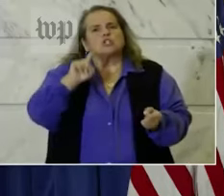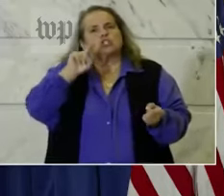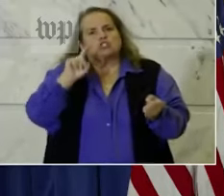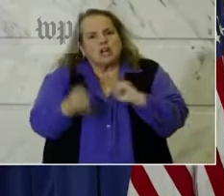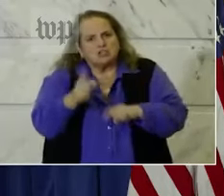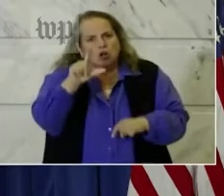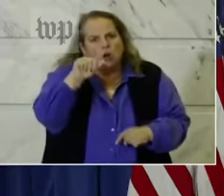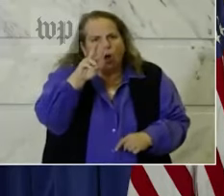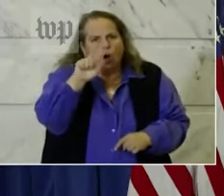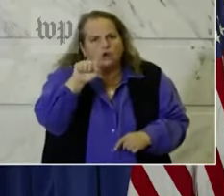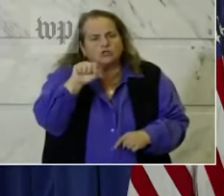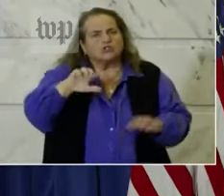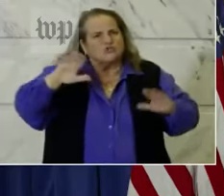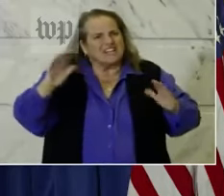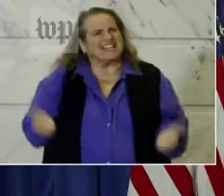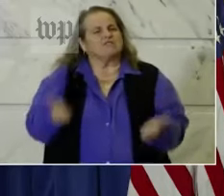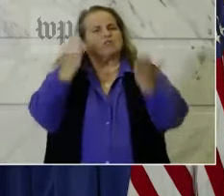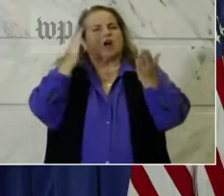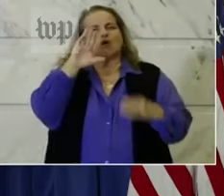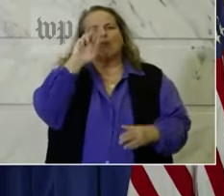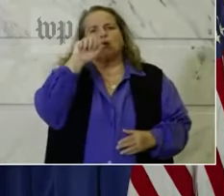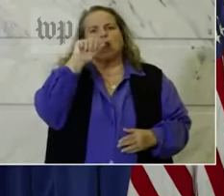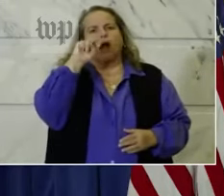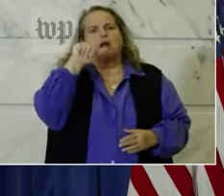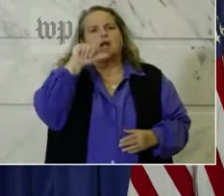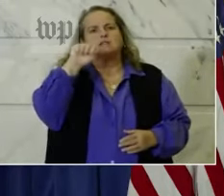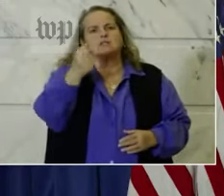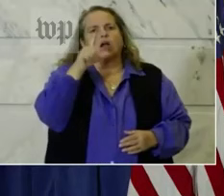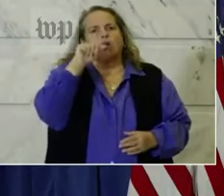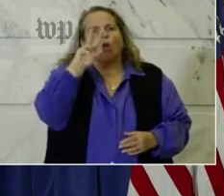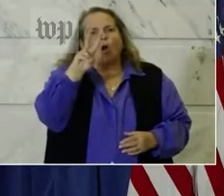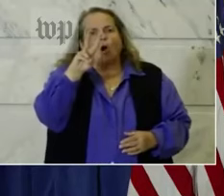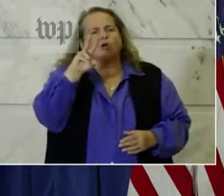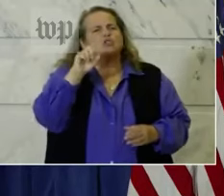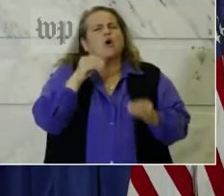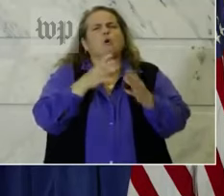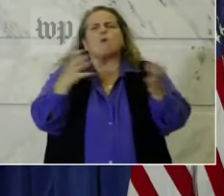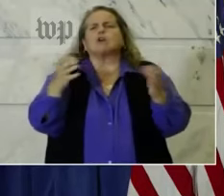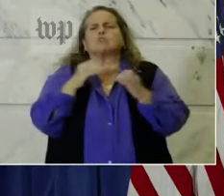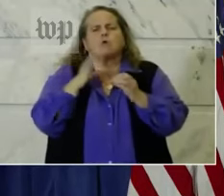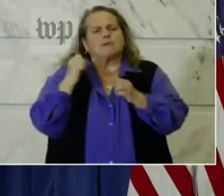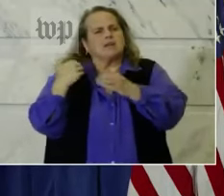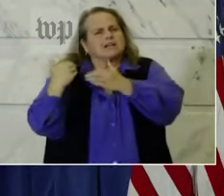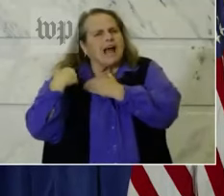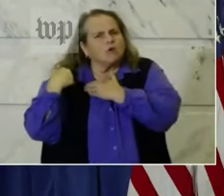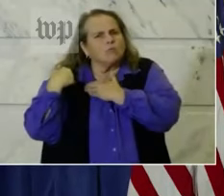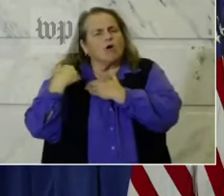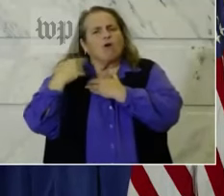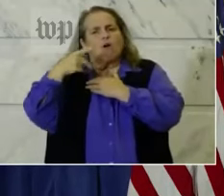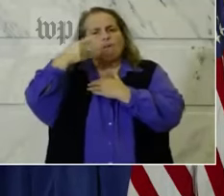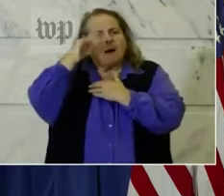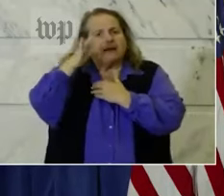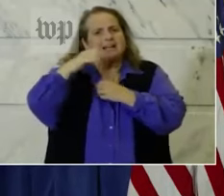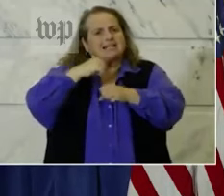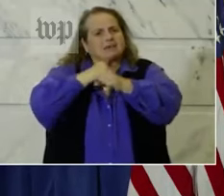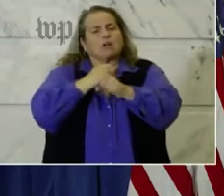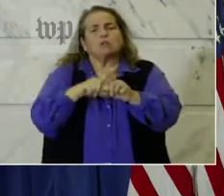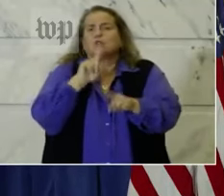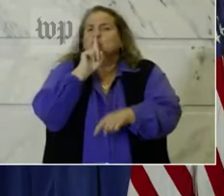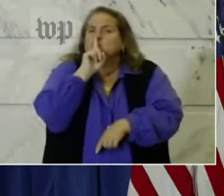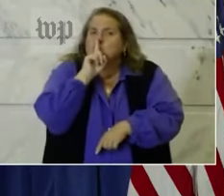to lift up Breonna's law, but to do so much more in accountability and reimagining public safety in a true sense, which is not